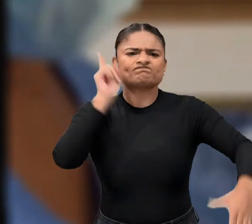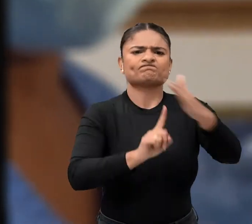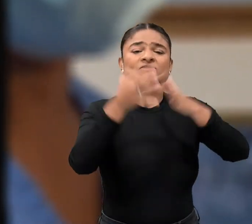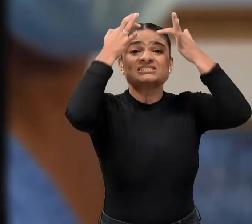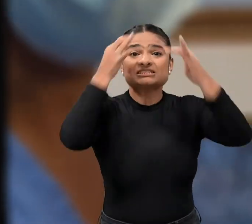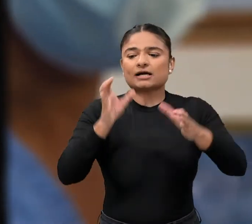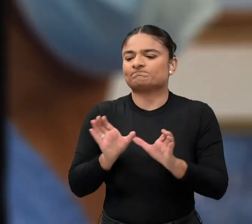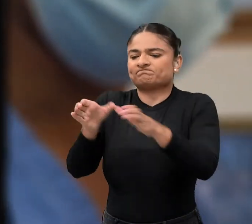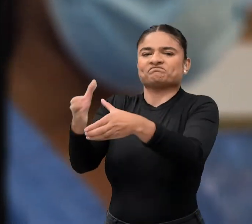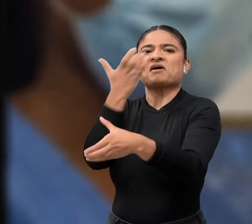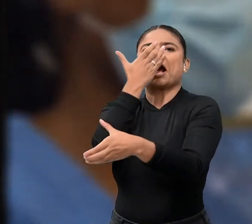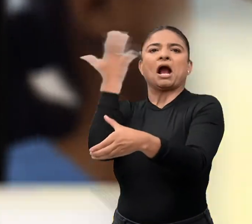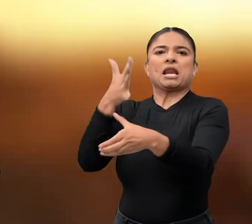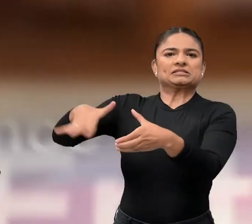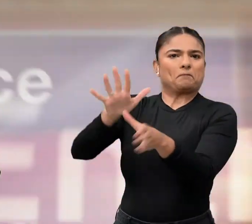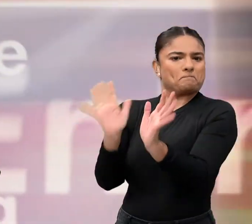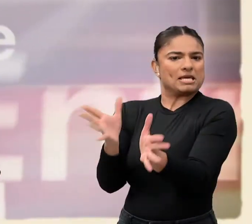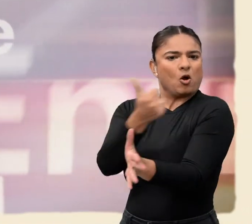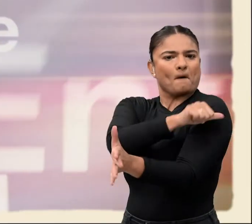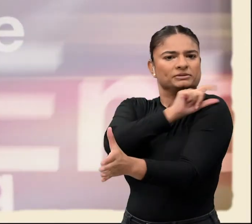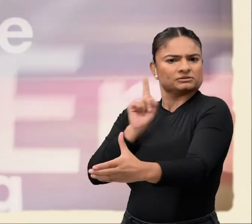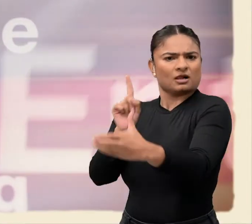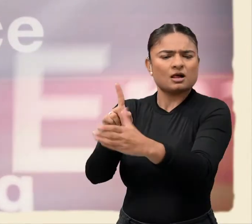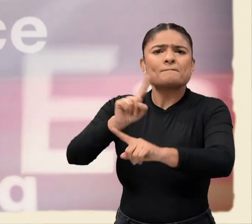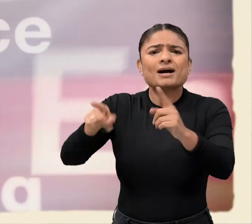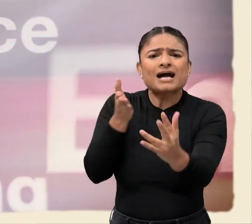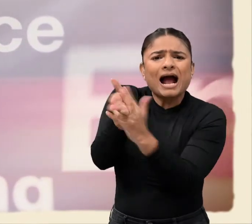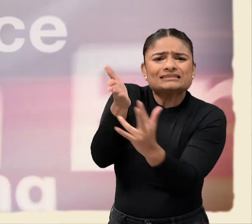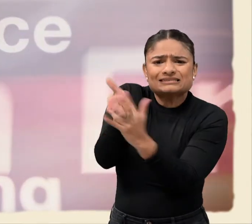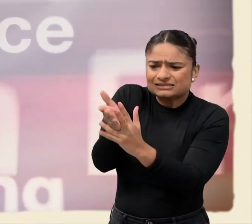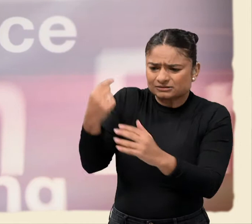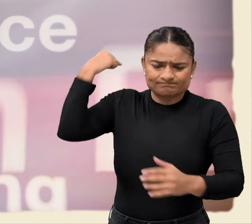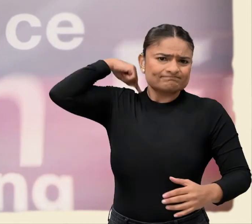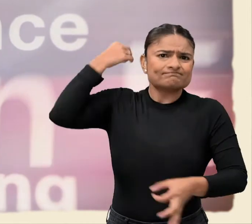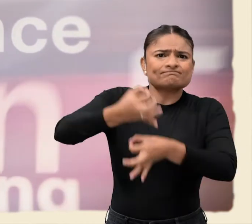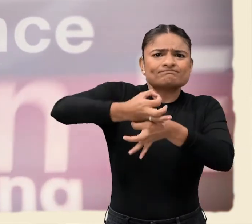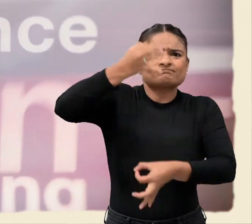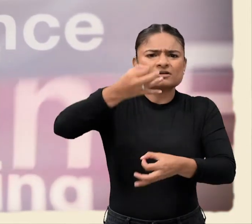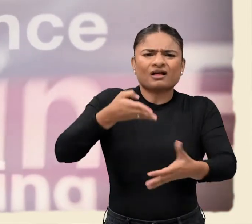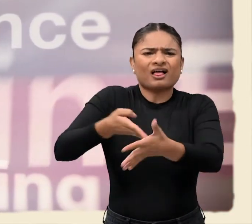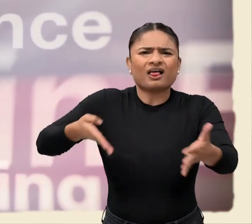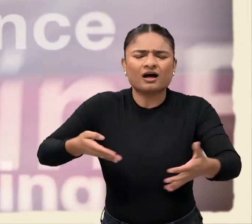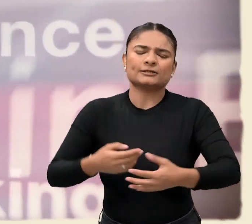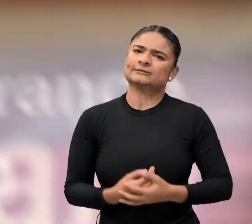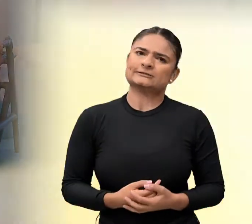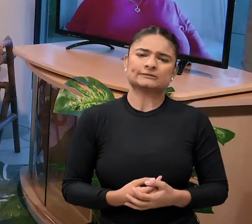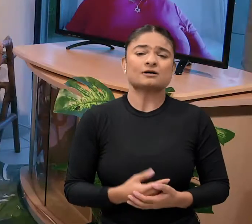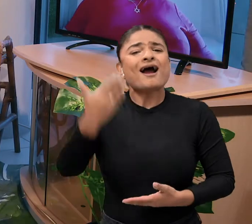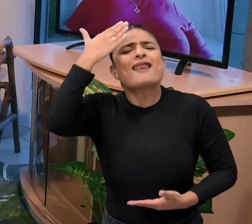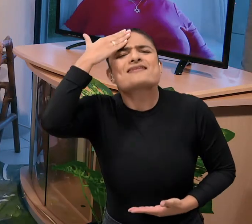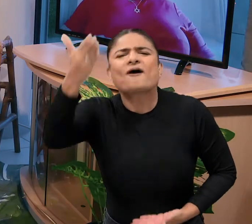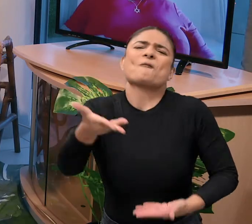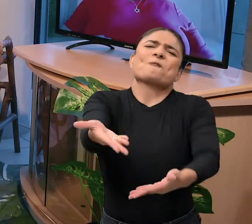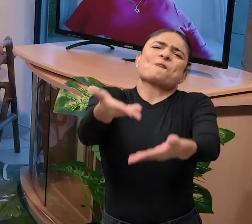street to the so-called coloured section of the hospital, but with access to the spinal unit specialised services.